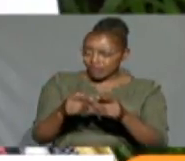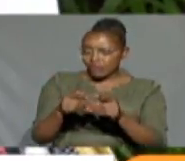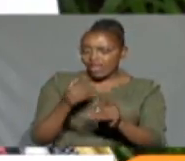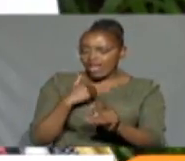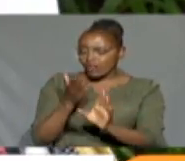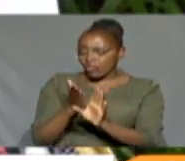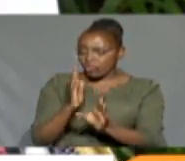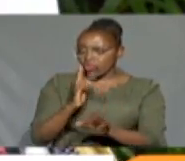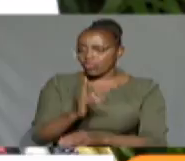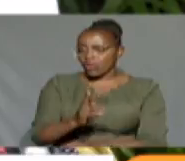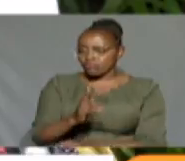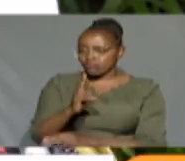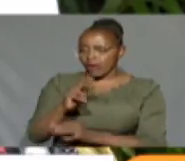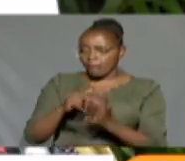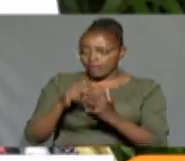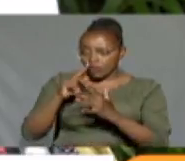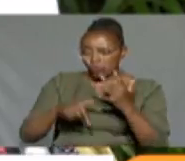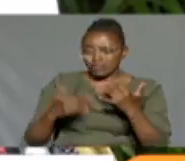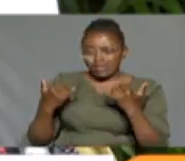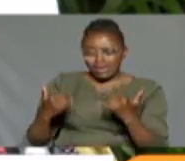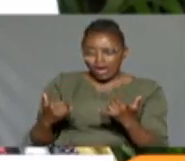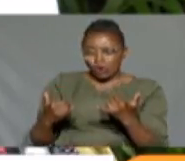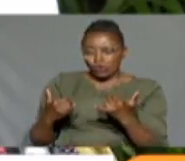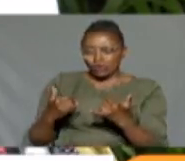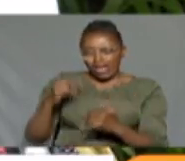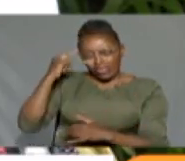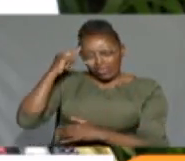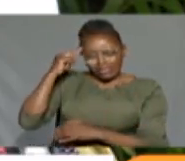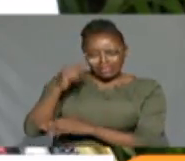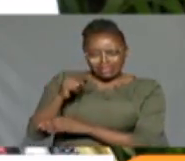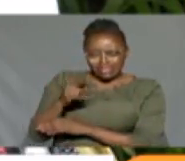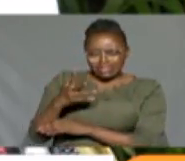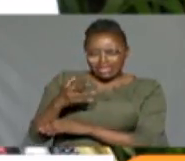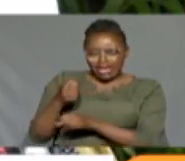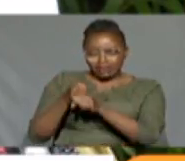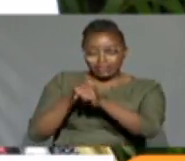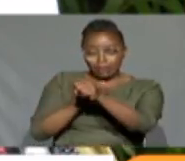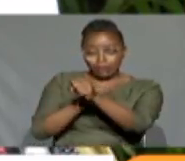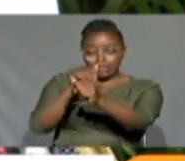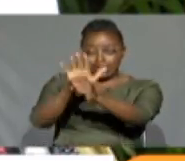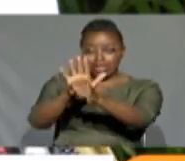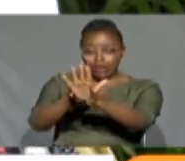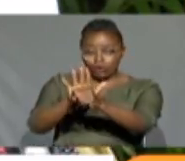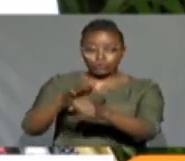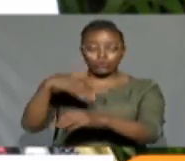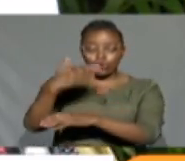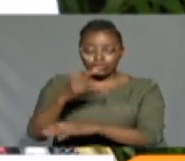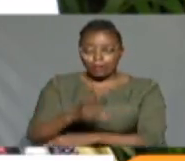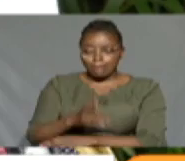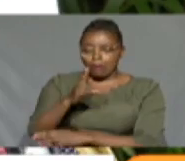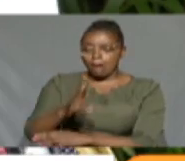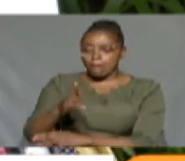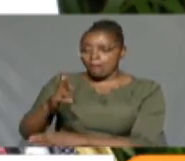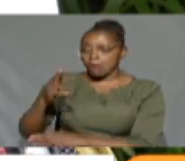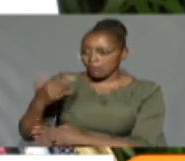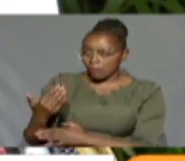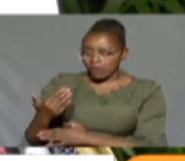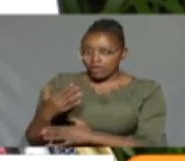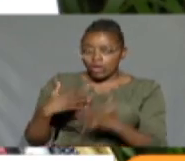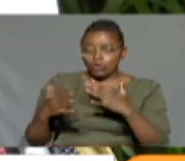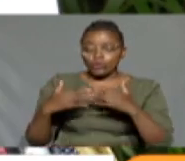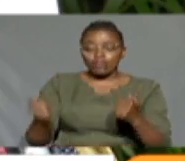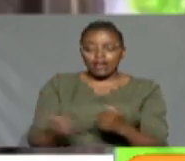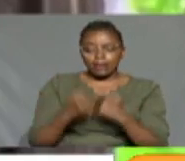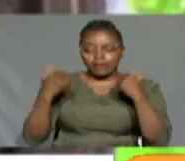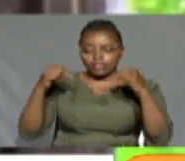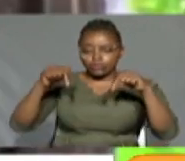and that is why we are experiencing, I think, that contribute also to frequent tribal conflict and what is